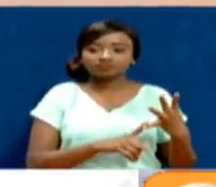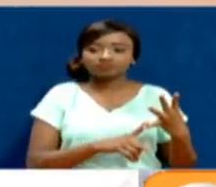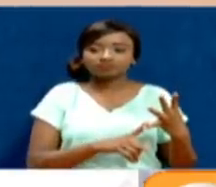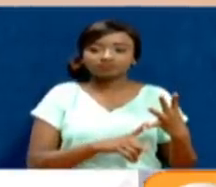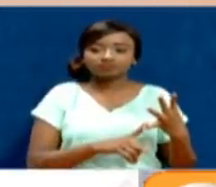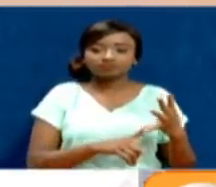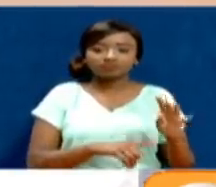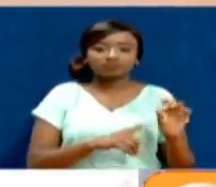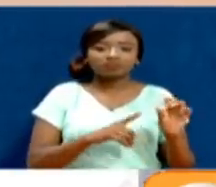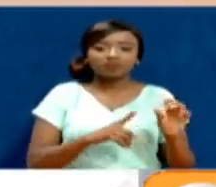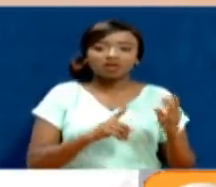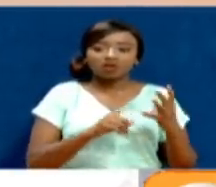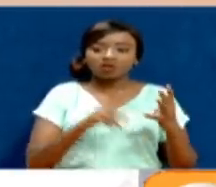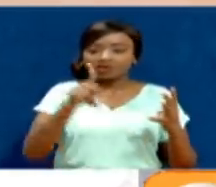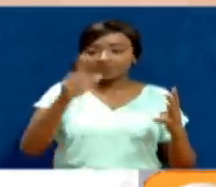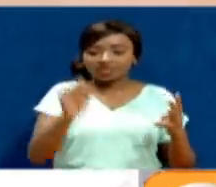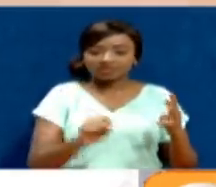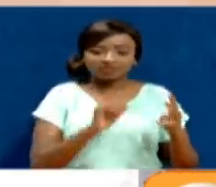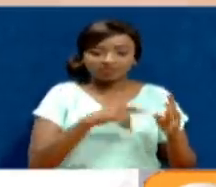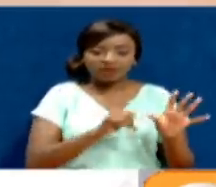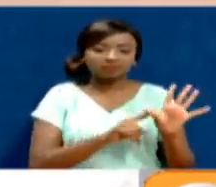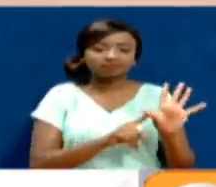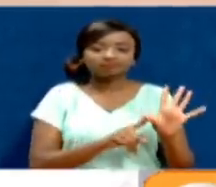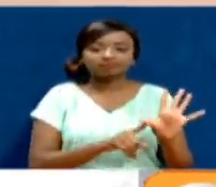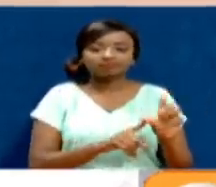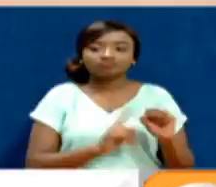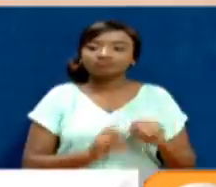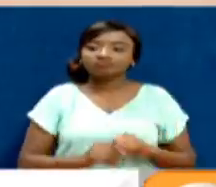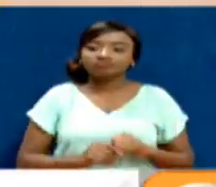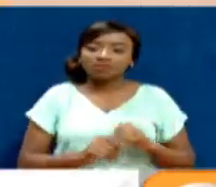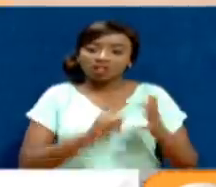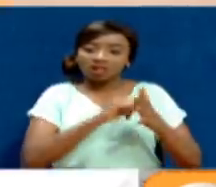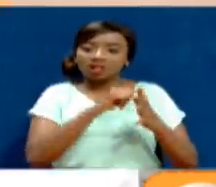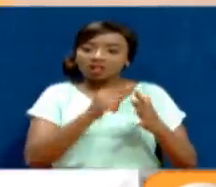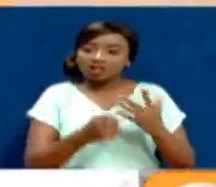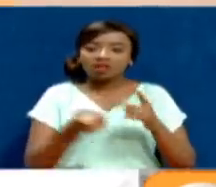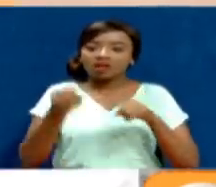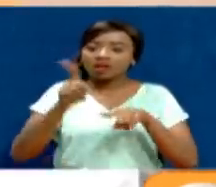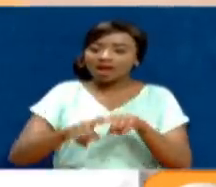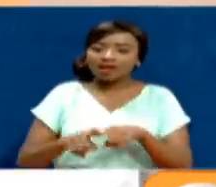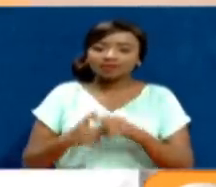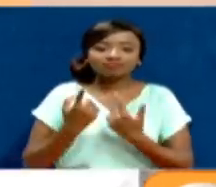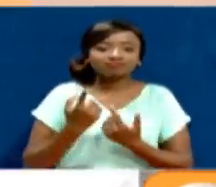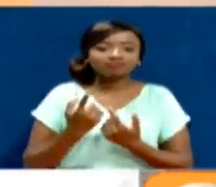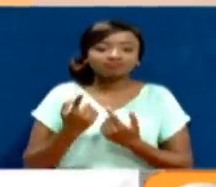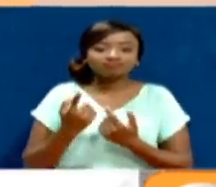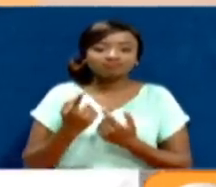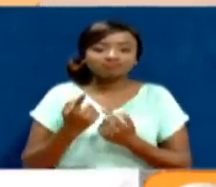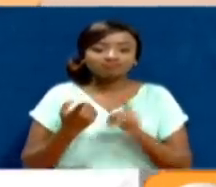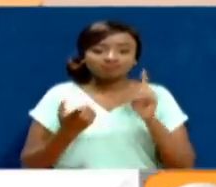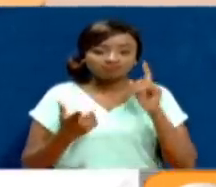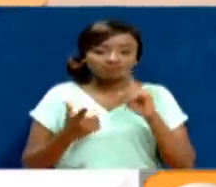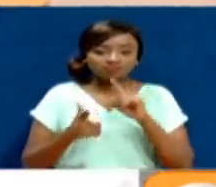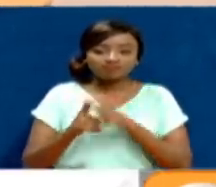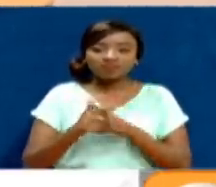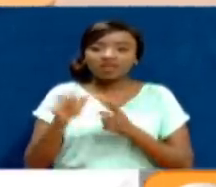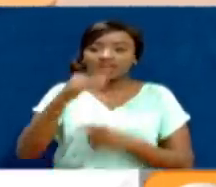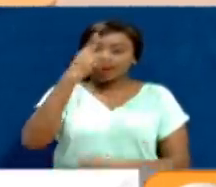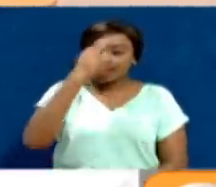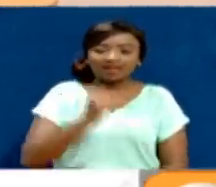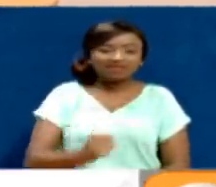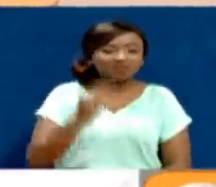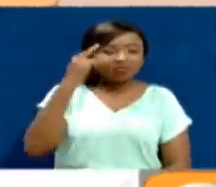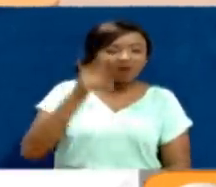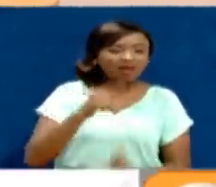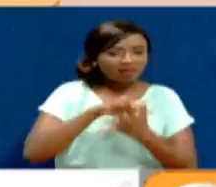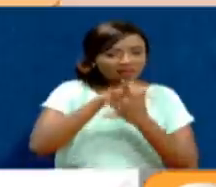thoughts, and his PS, Karanja Kibicho. Also, the kingmakers in Kajiado.